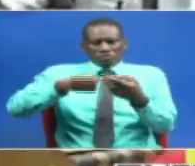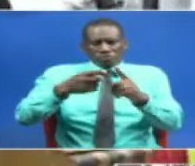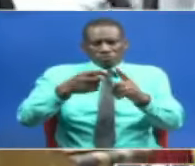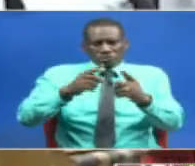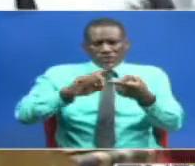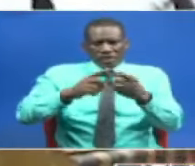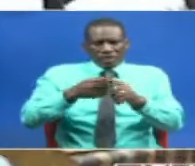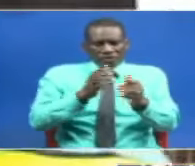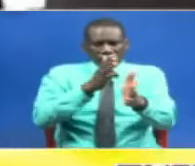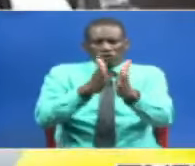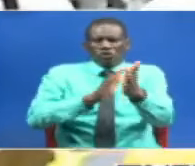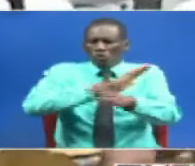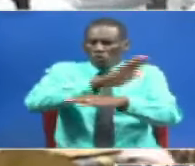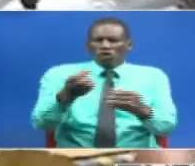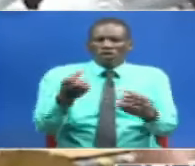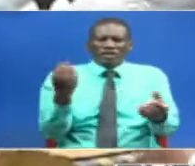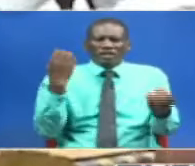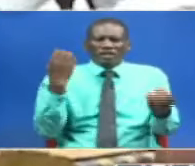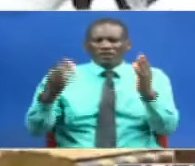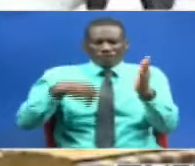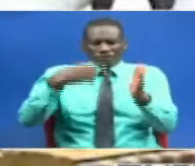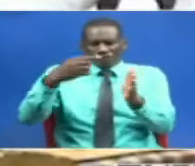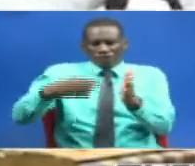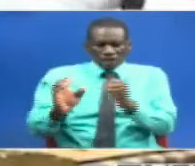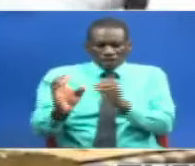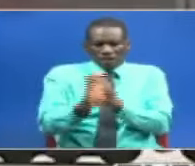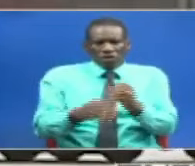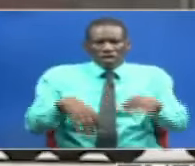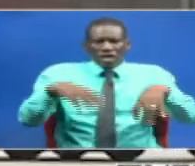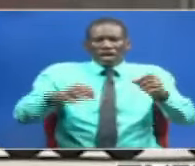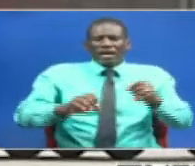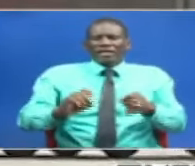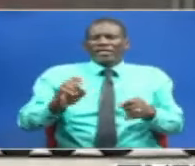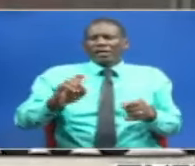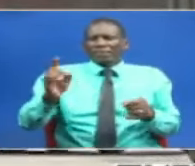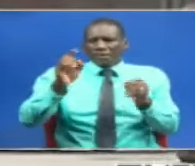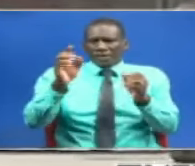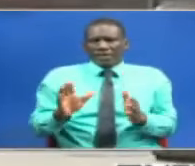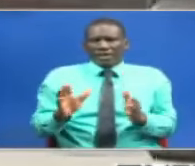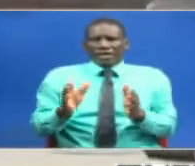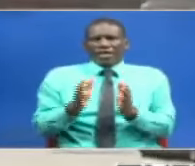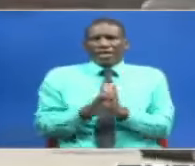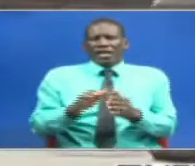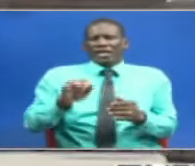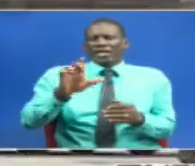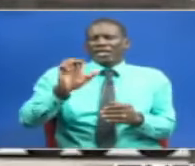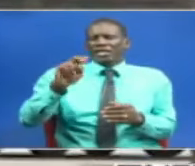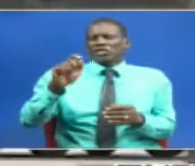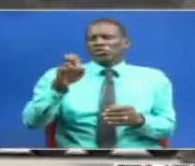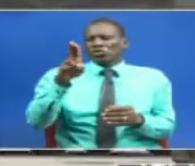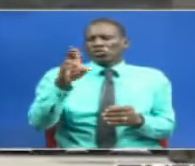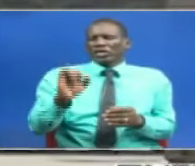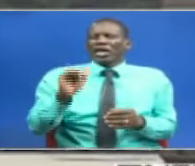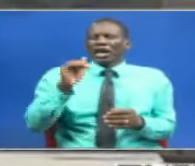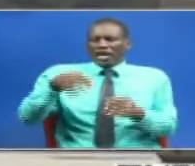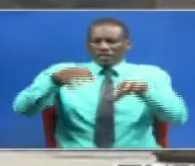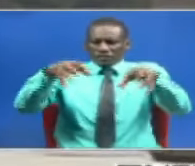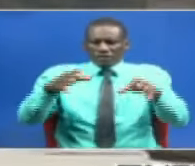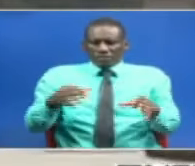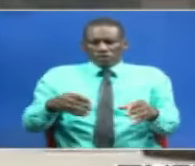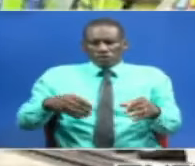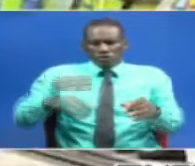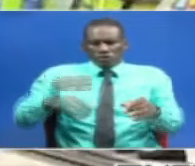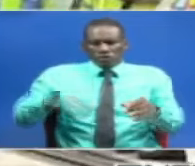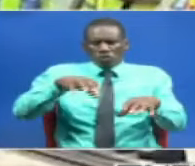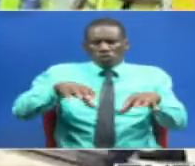tea factories across the country. The Agriculture Cabinet Secretary, and that is Lin Tui, urged farmers to take up the fertilizer